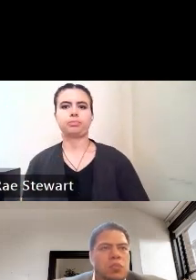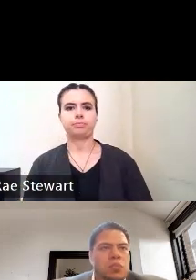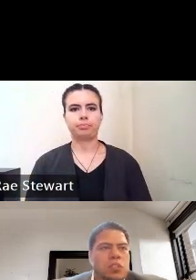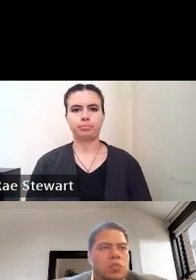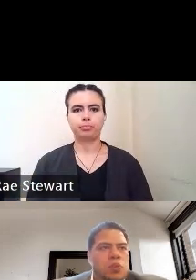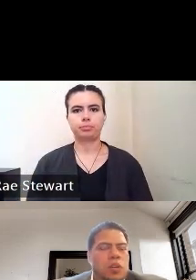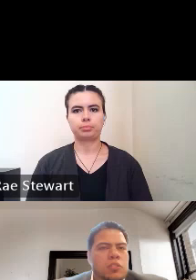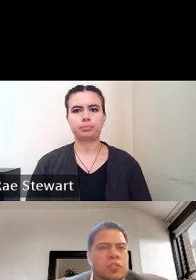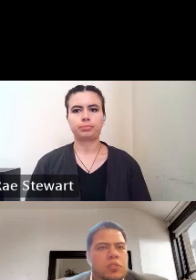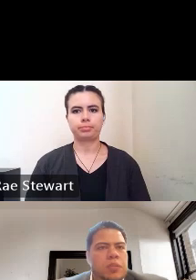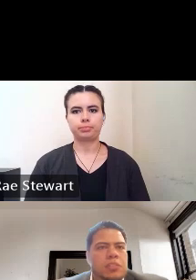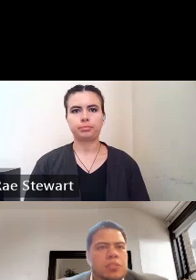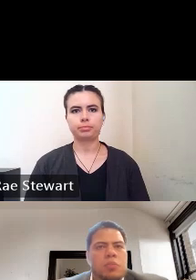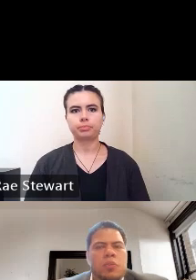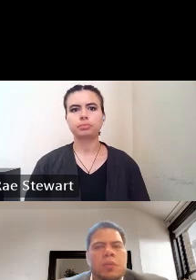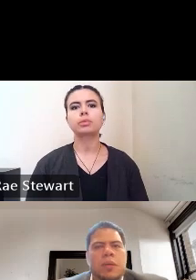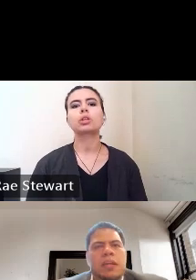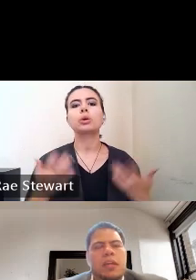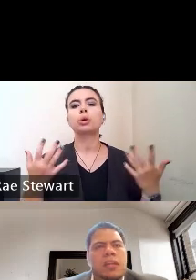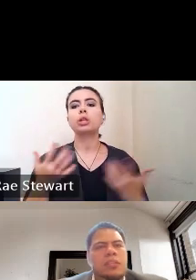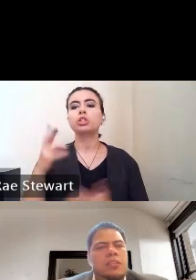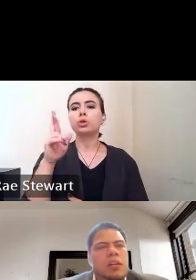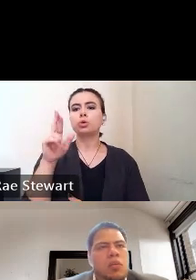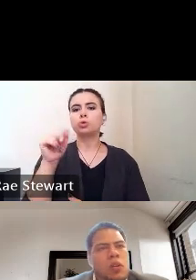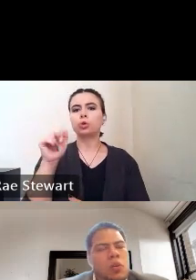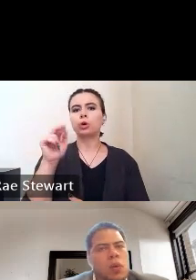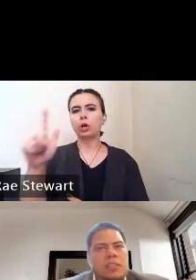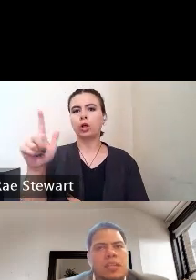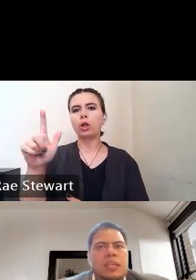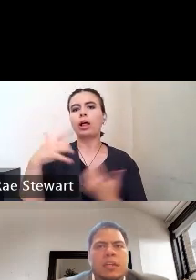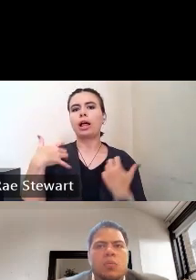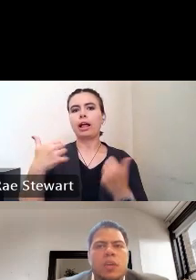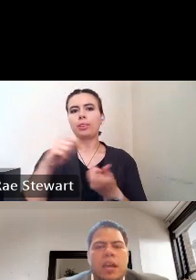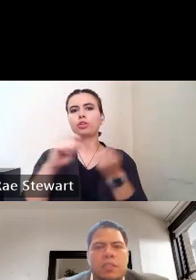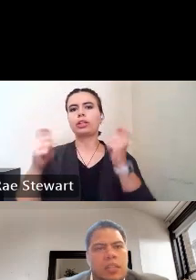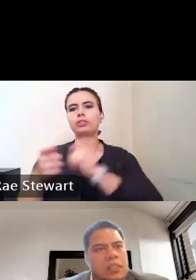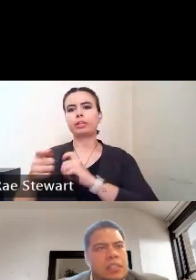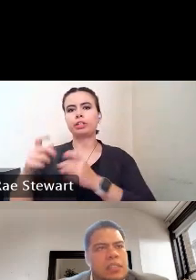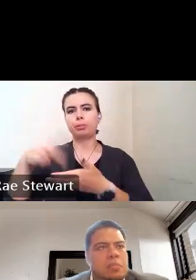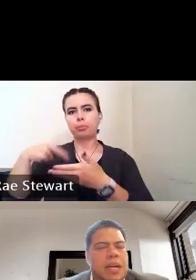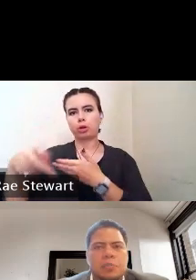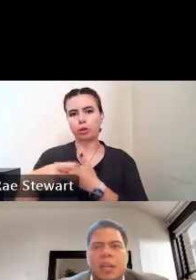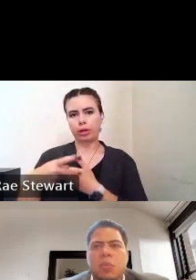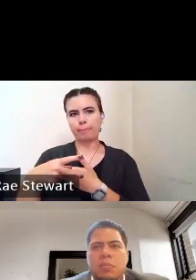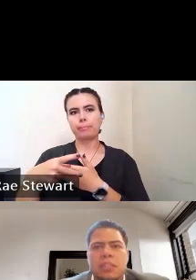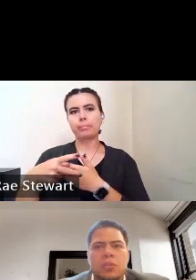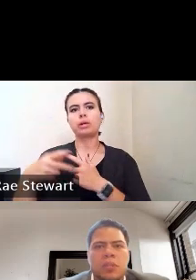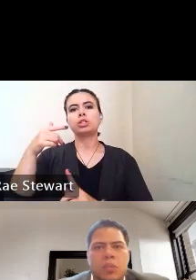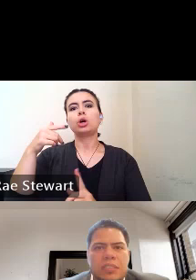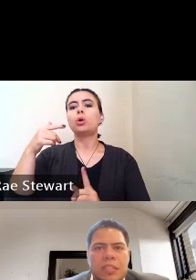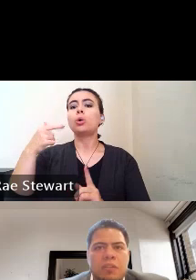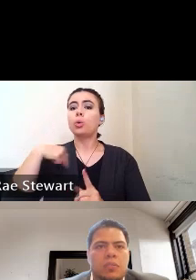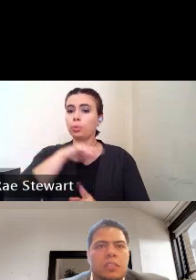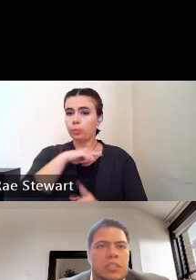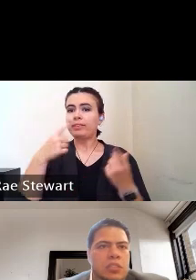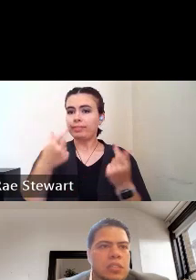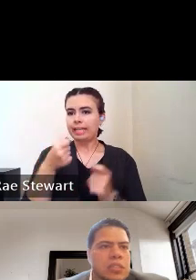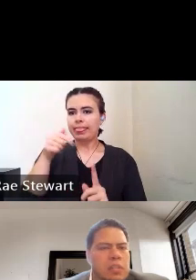So what is Rural Health Transformation Program? And this is our 101 slide deck. We have done this in the past, but I want to make sure that we